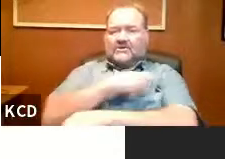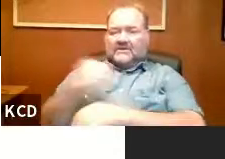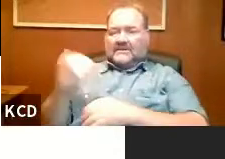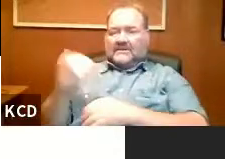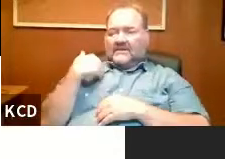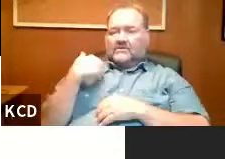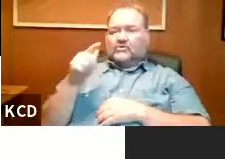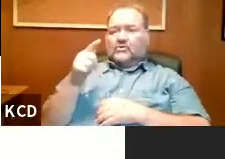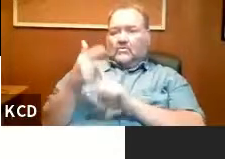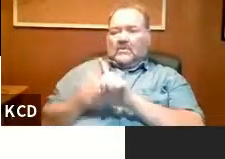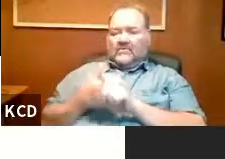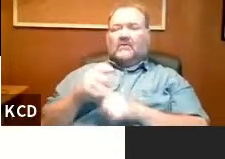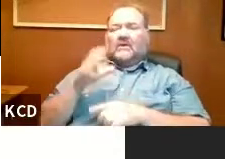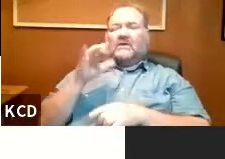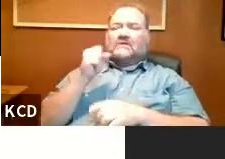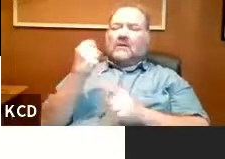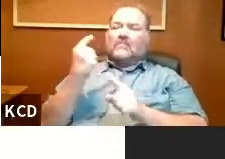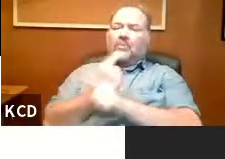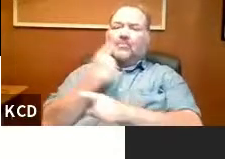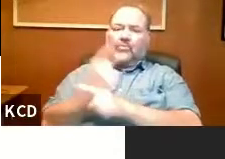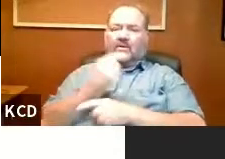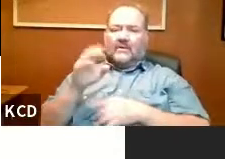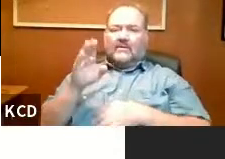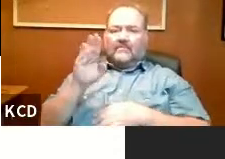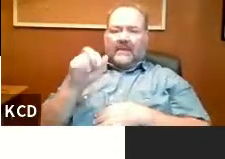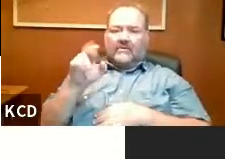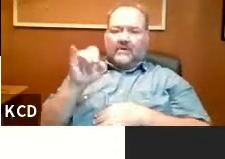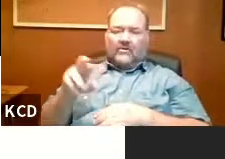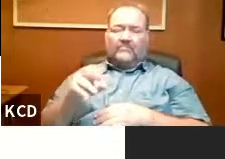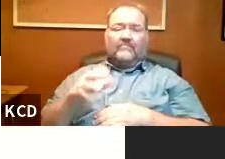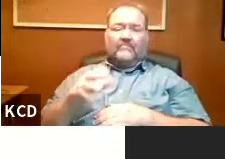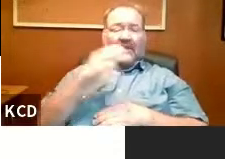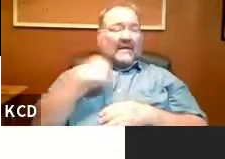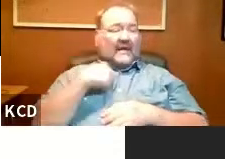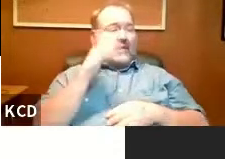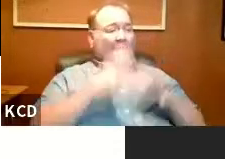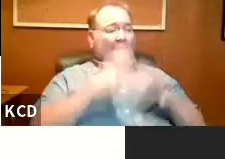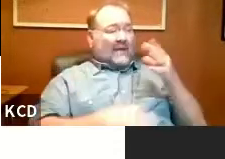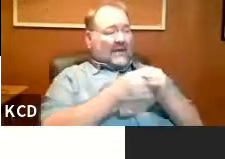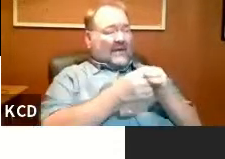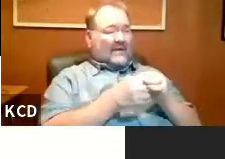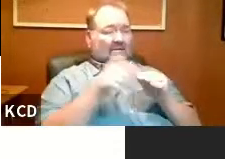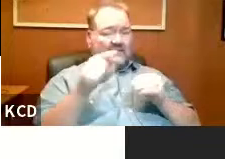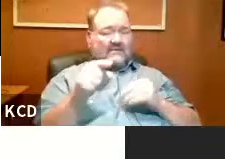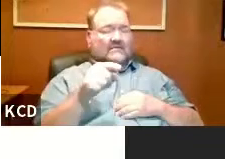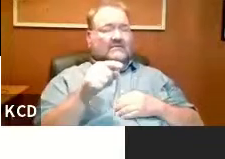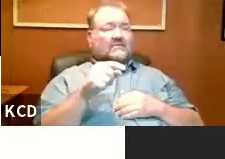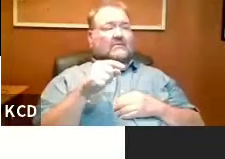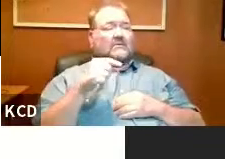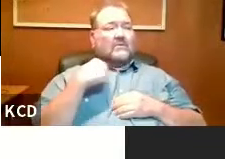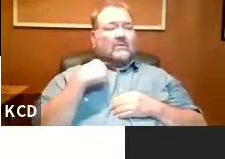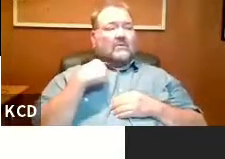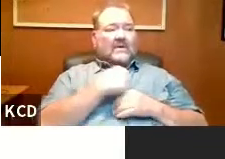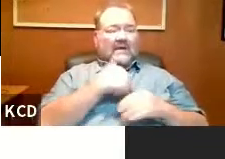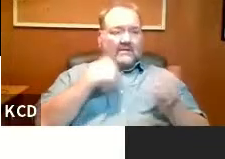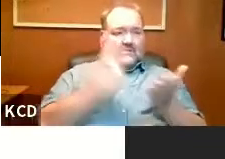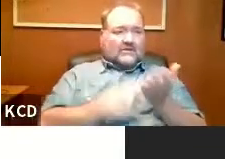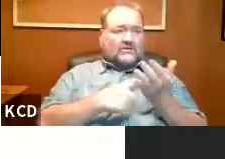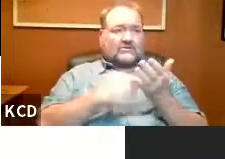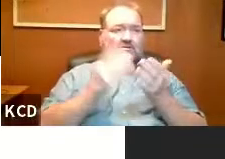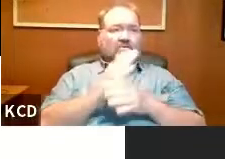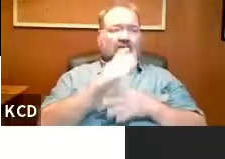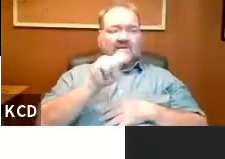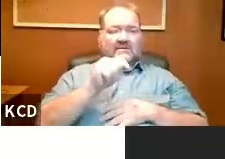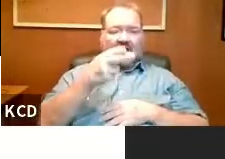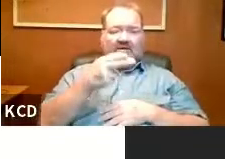an appropriate recession barrier. And I'll add to this one. We had discussions between the